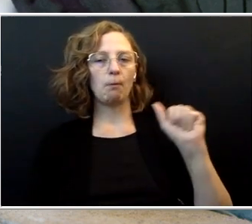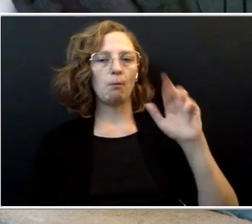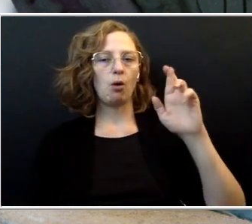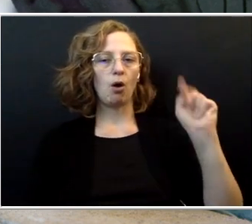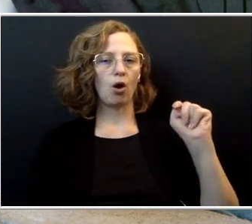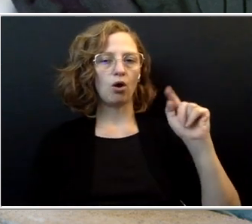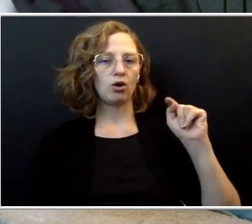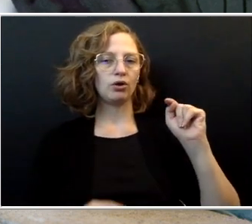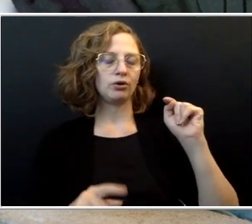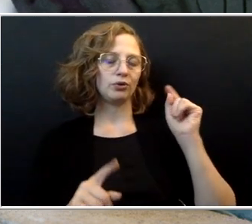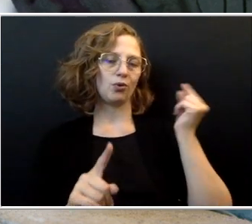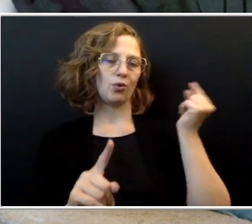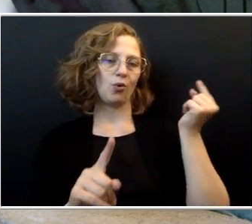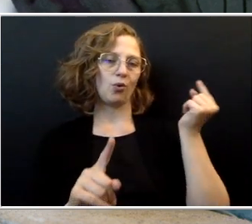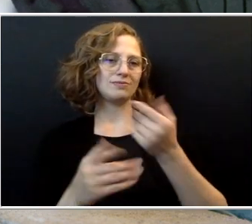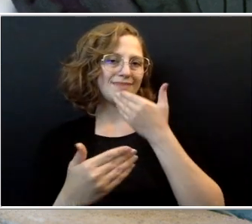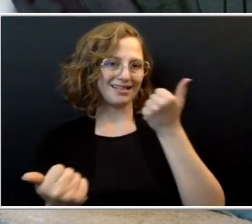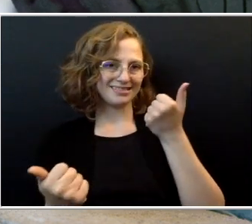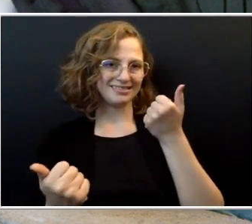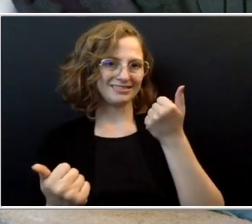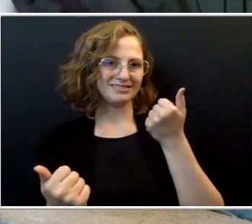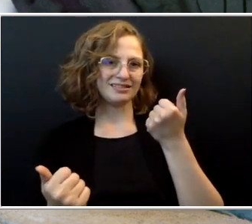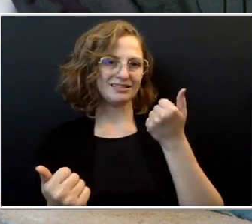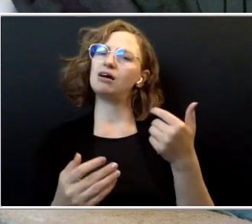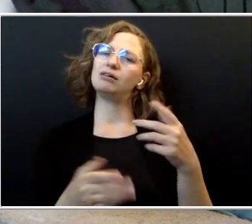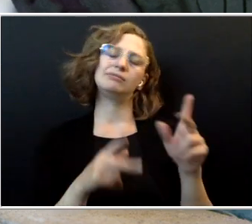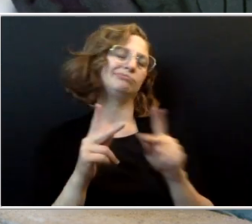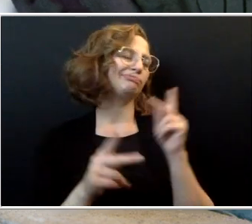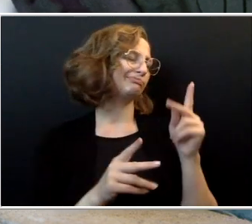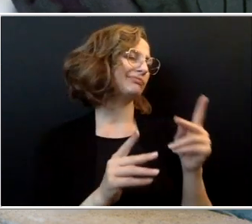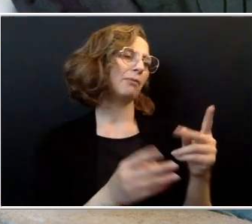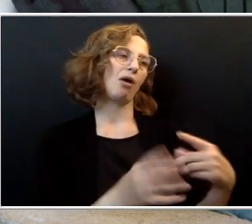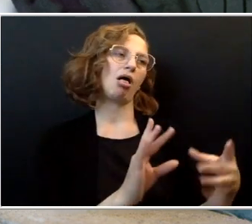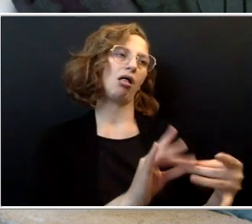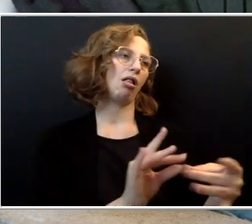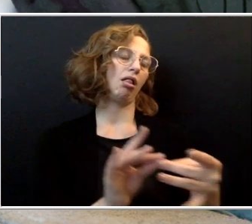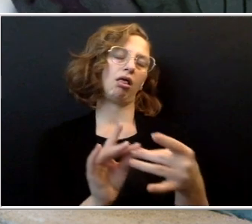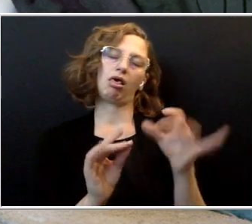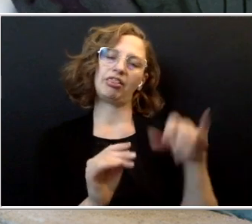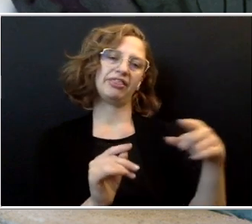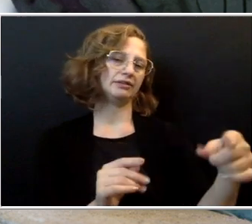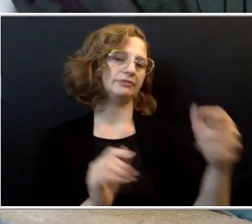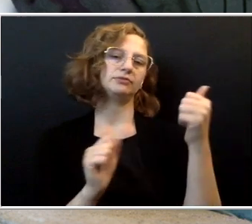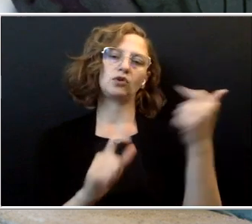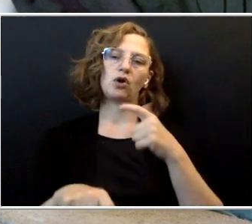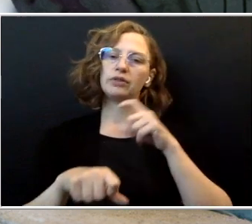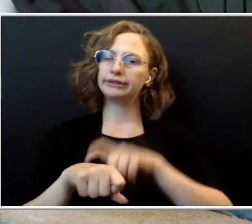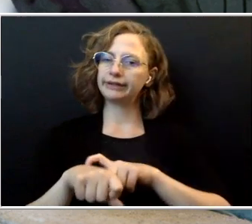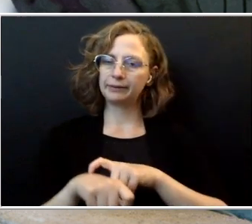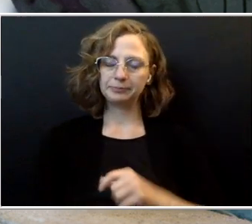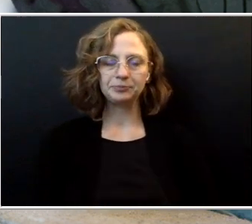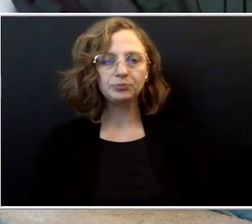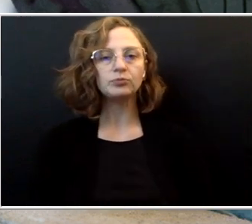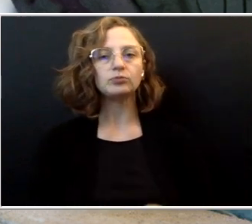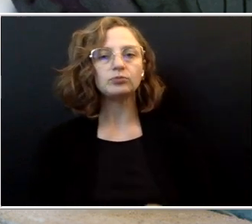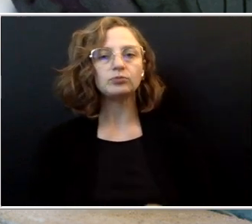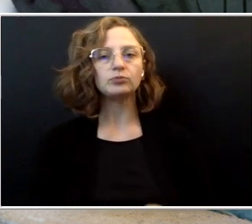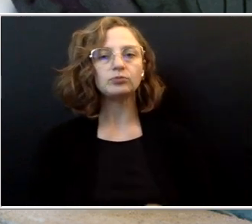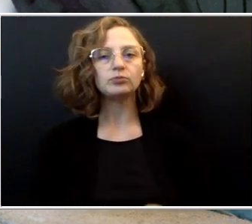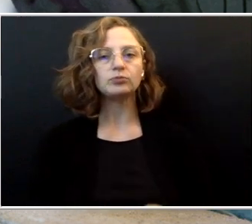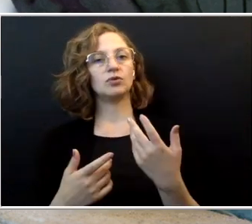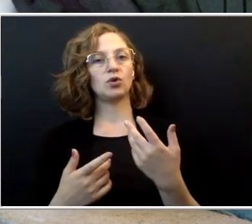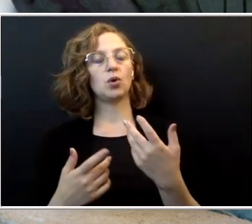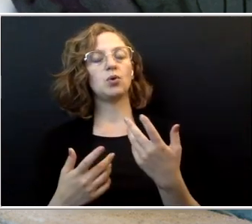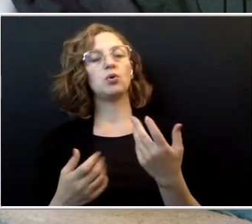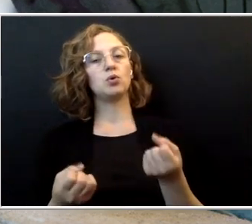Absolutely. So this is widely talked about in a variety of goal setting arenas. And so when we're looking at this, we're talking about the